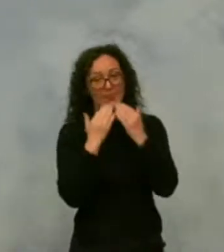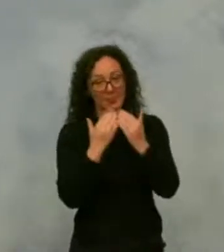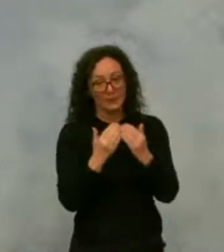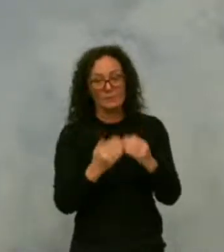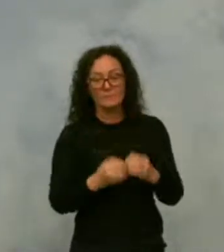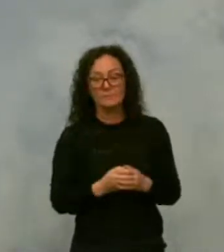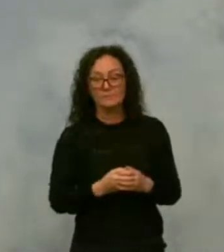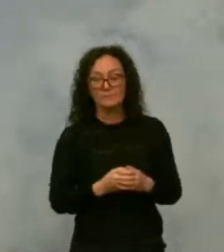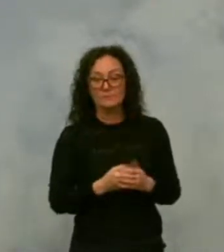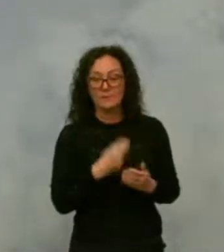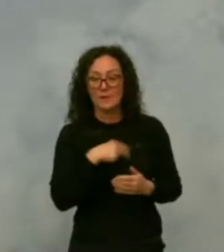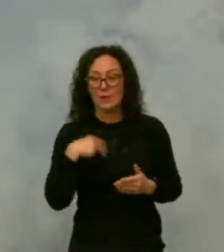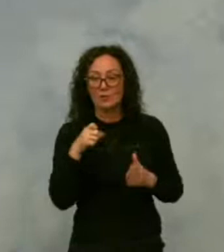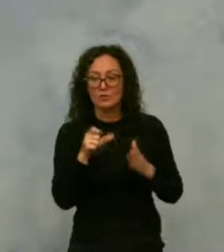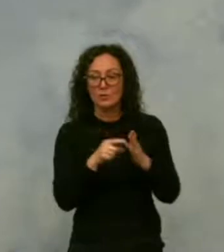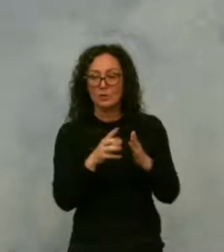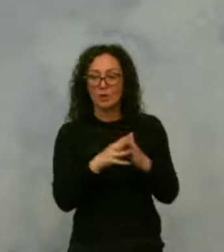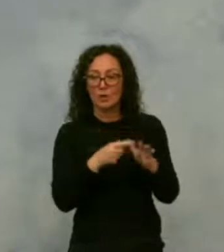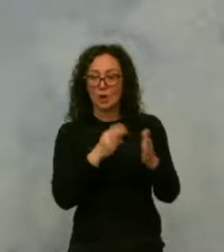Councillor Cowan.